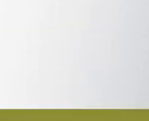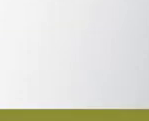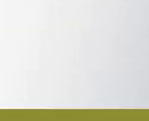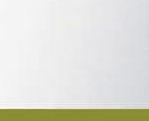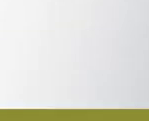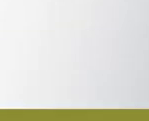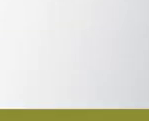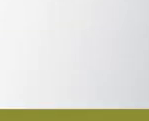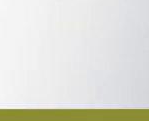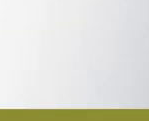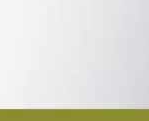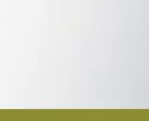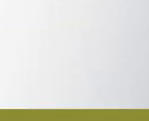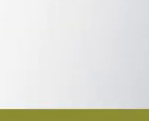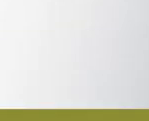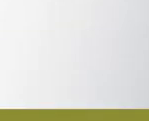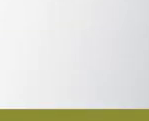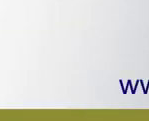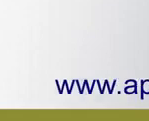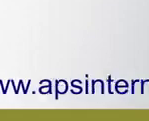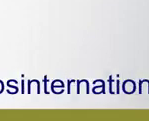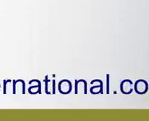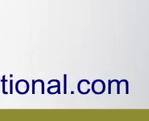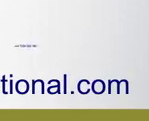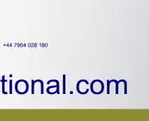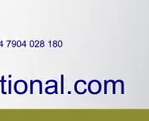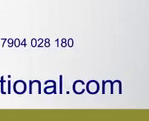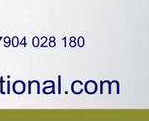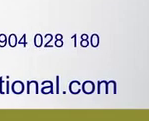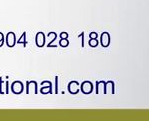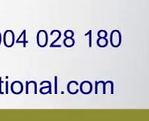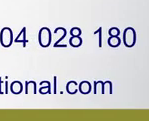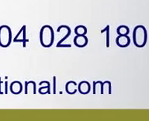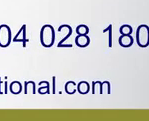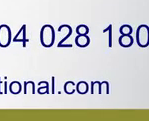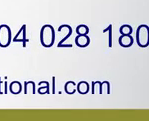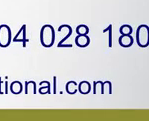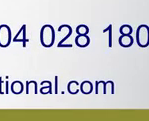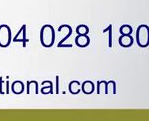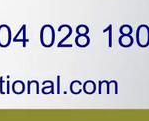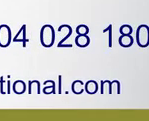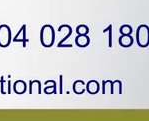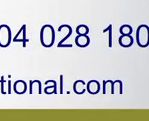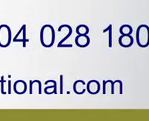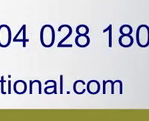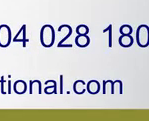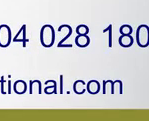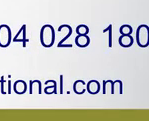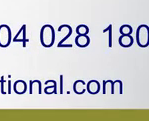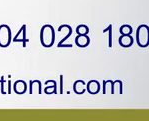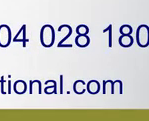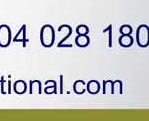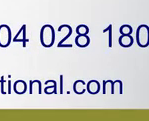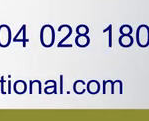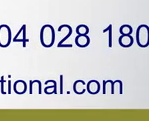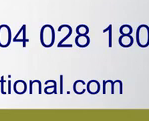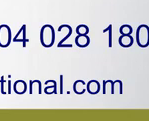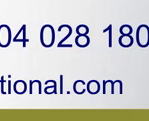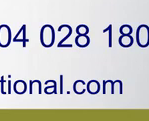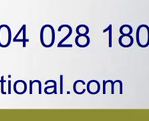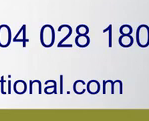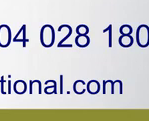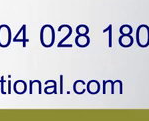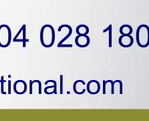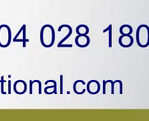One of my younger ones was a mason. I followed him and we went to do missary